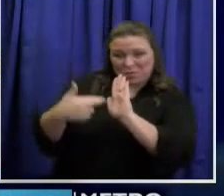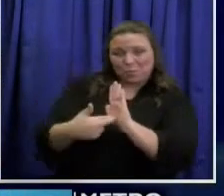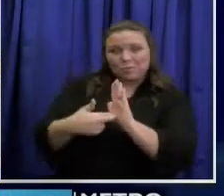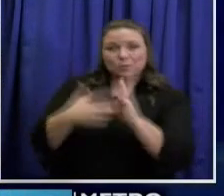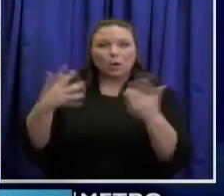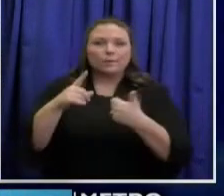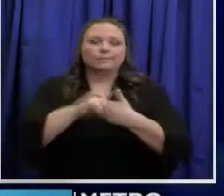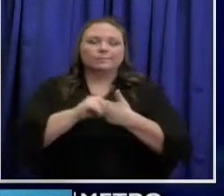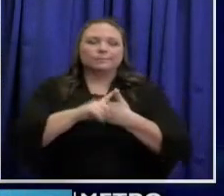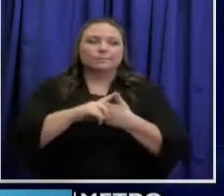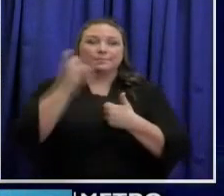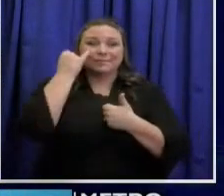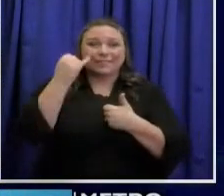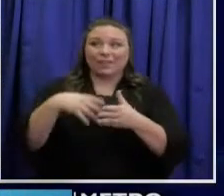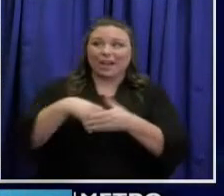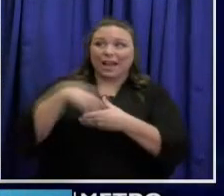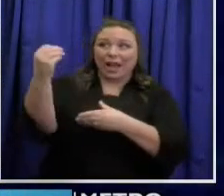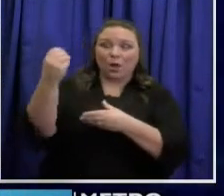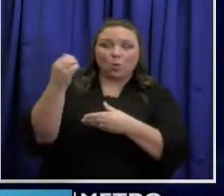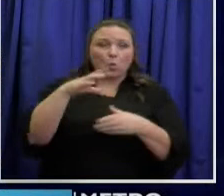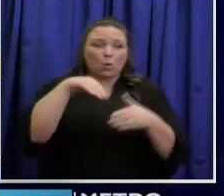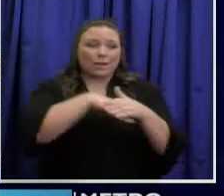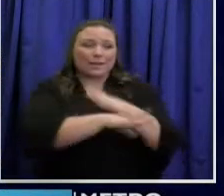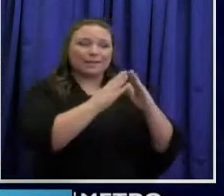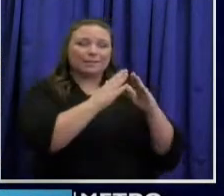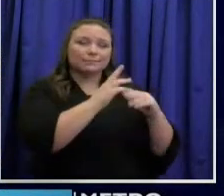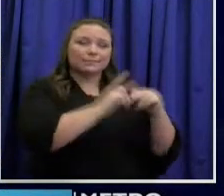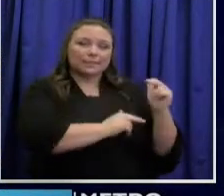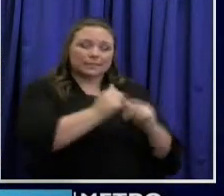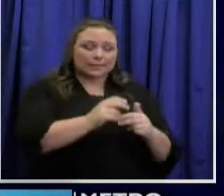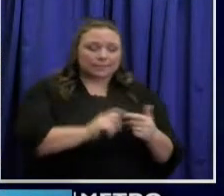are whether it's an outdoor event or an indoor event,